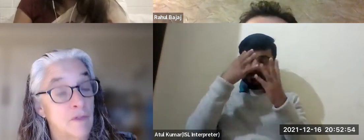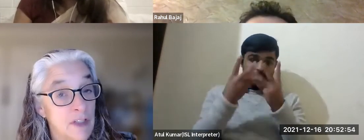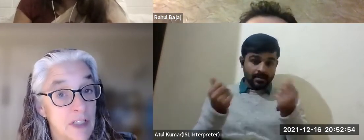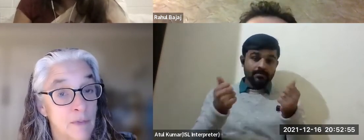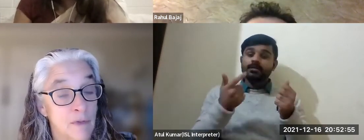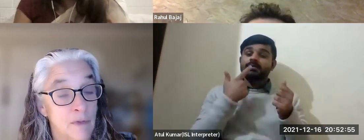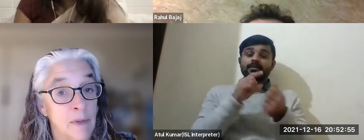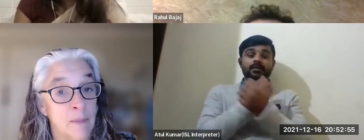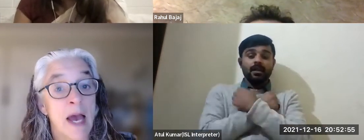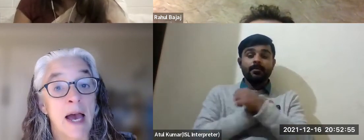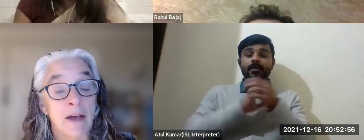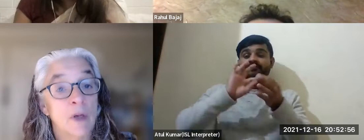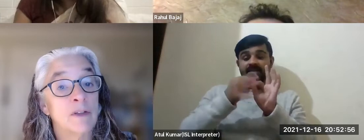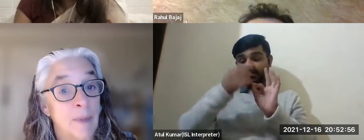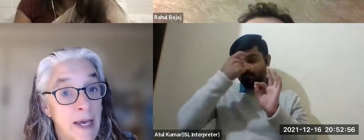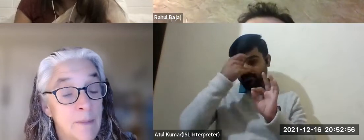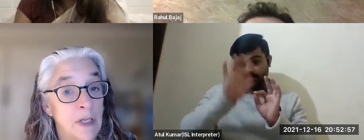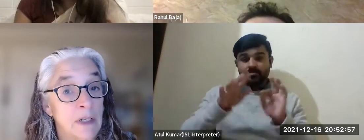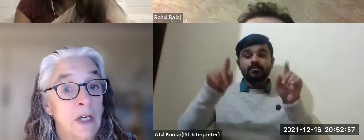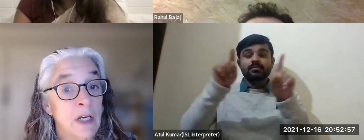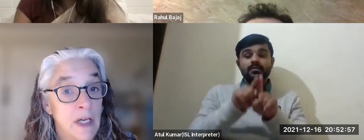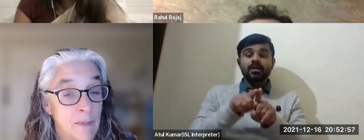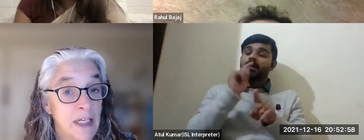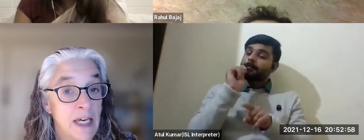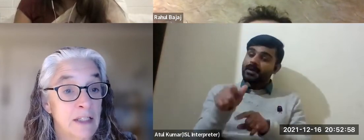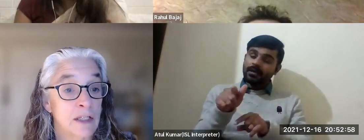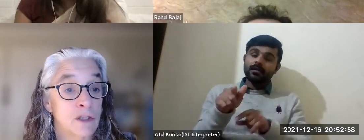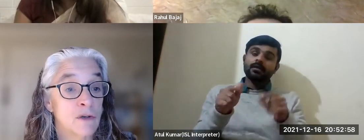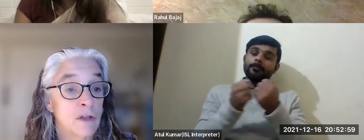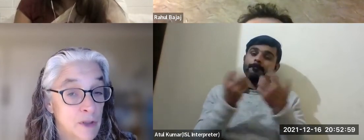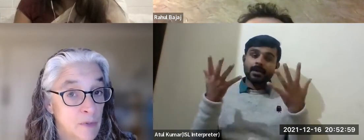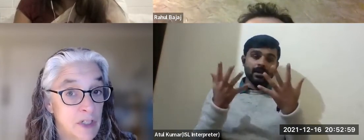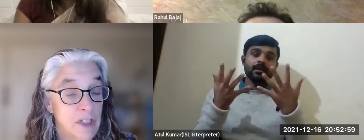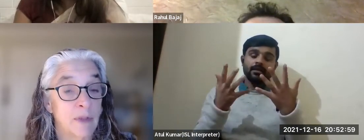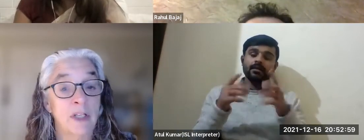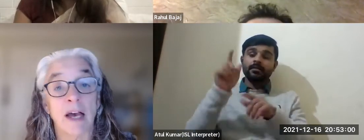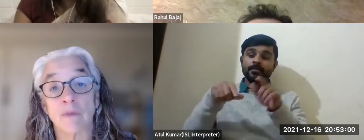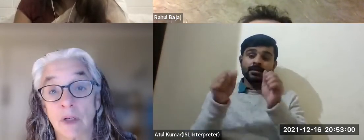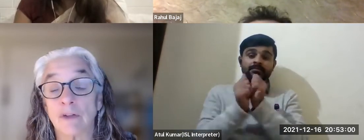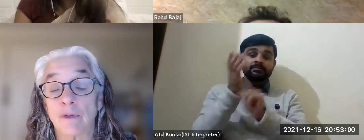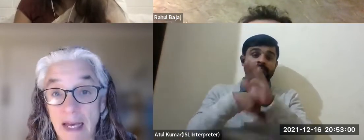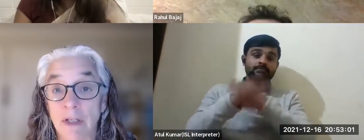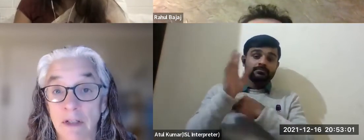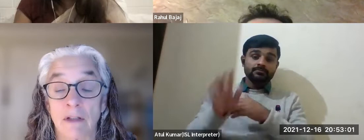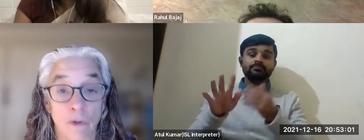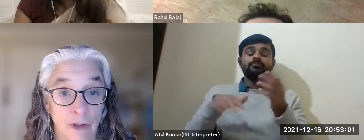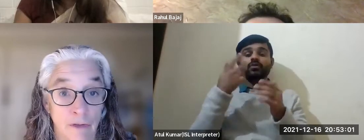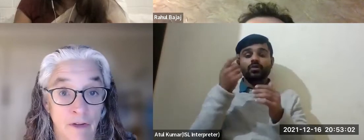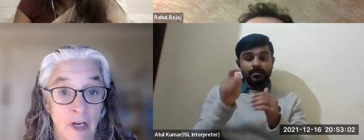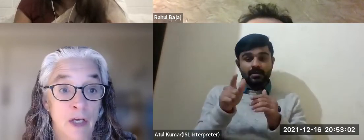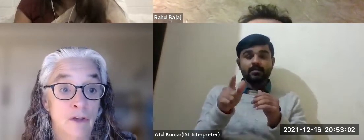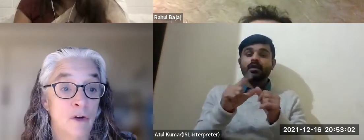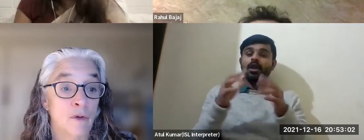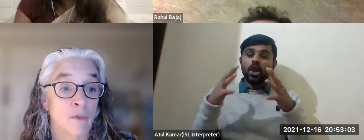involves fixing the problem, as well as payment, in many cases, to the person with a disability, as well as payment to the